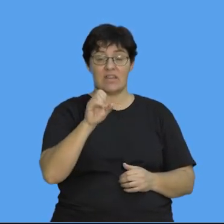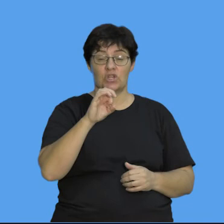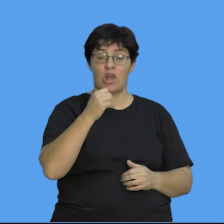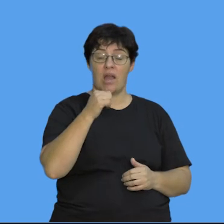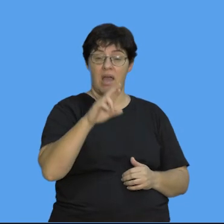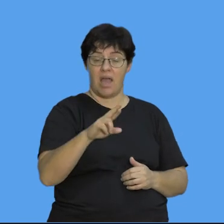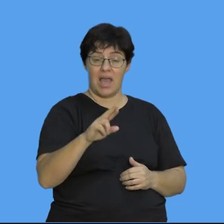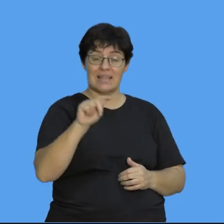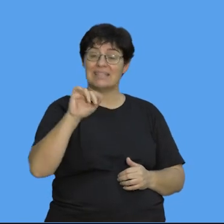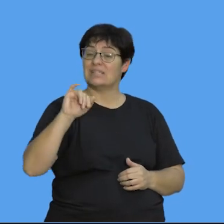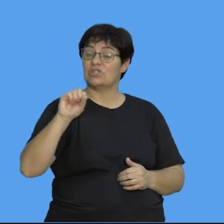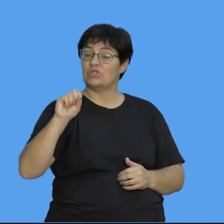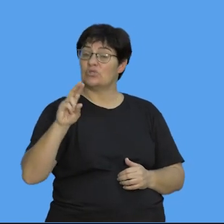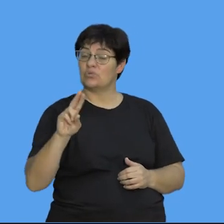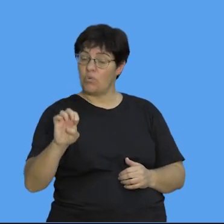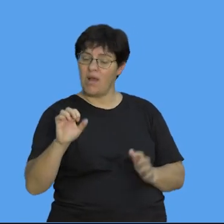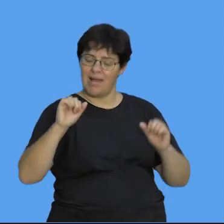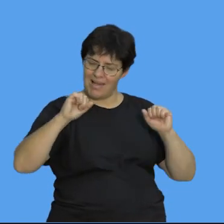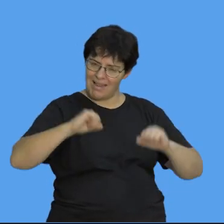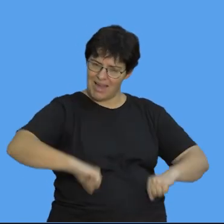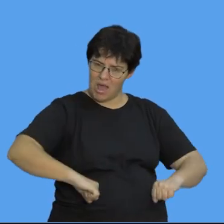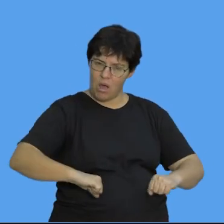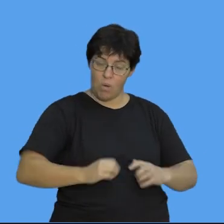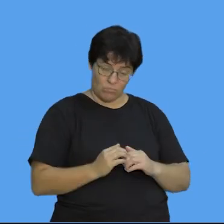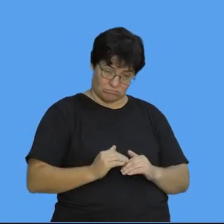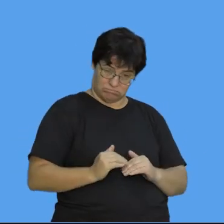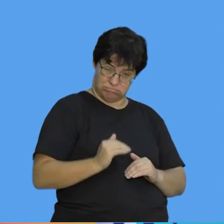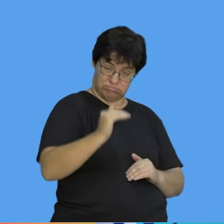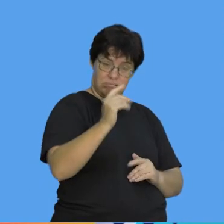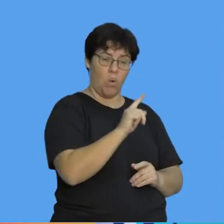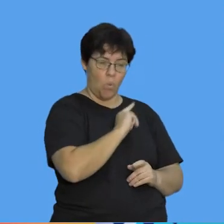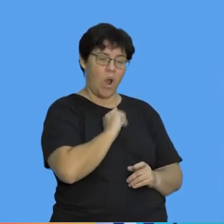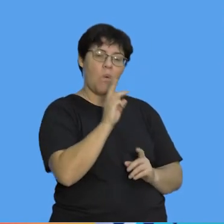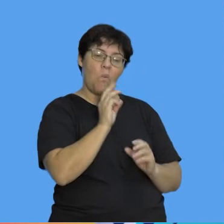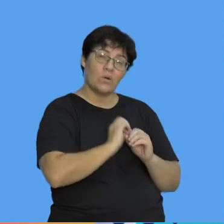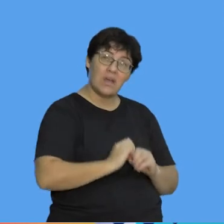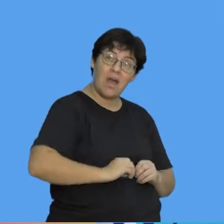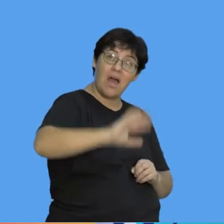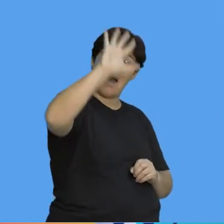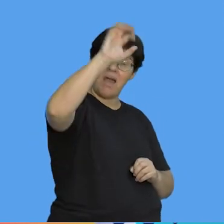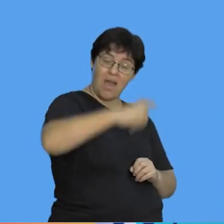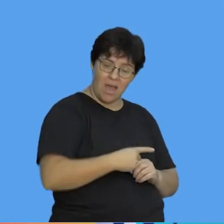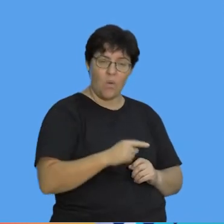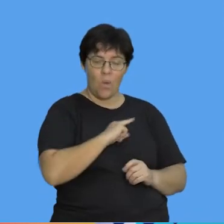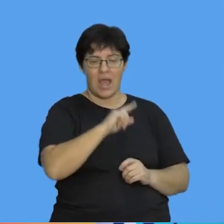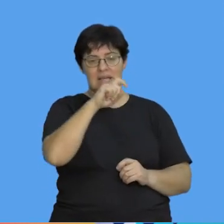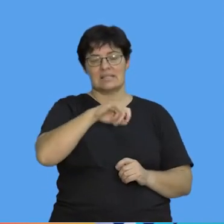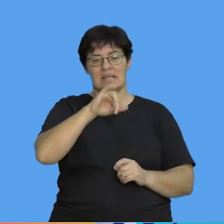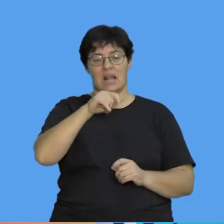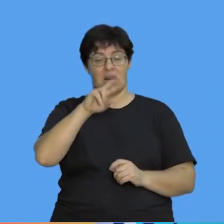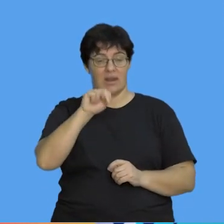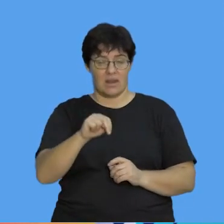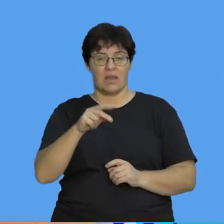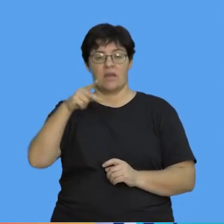tissue alone allows it, all right, to grow tall because of the xylem and the phloem, right? And